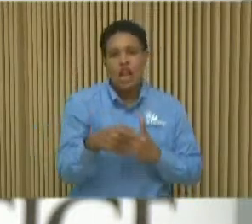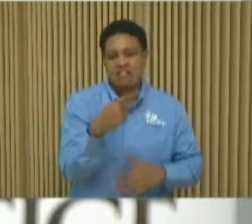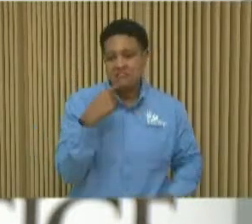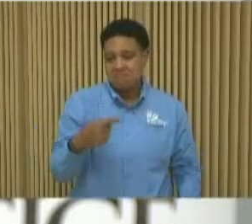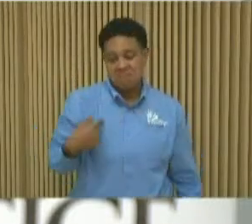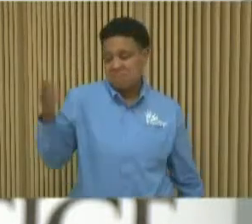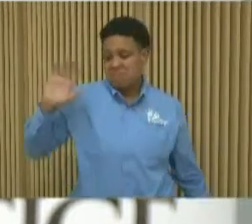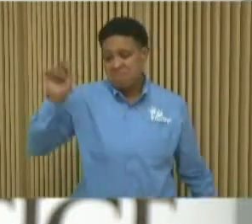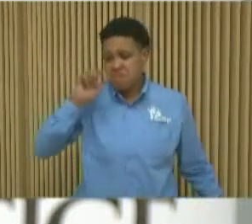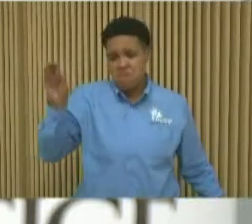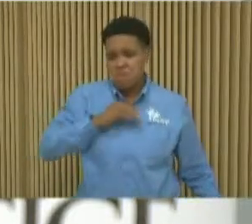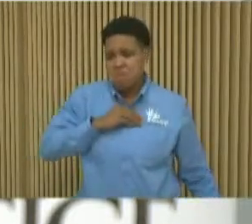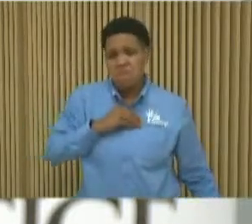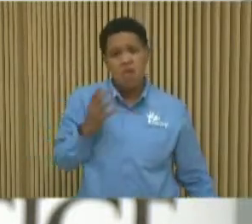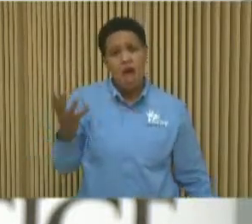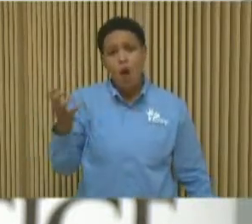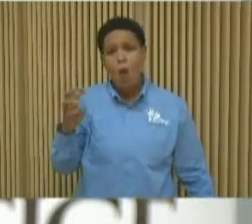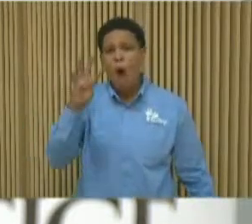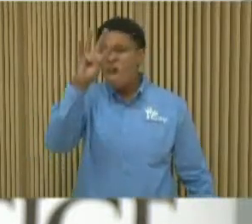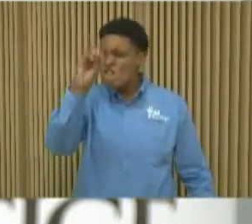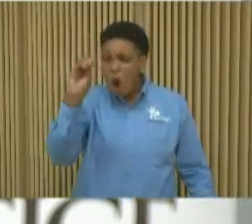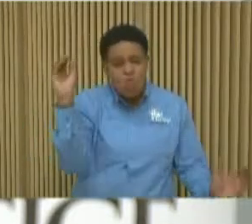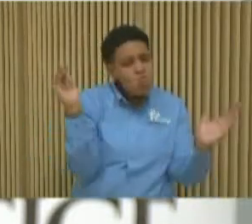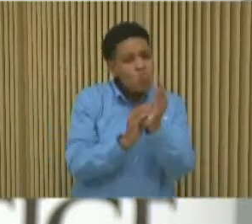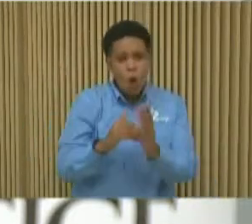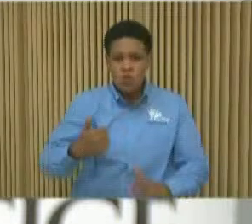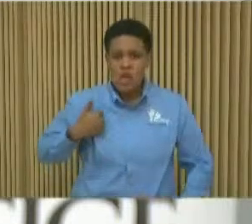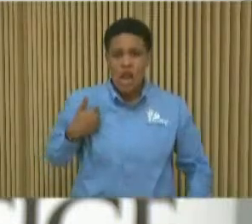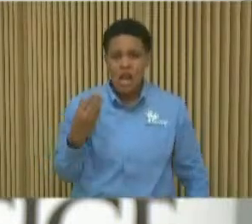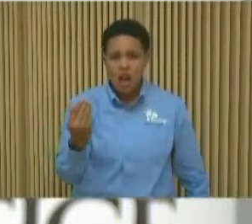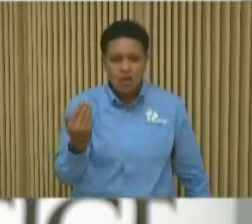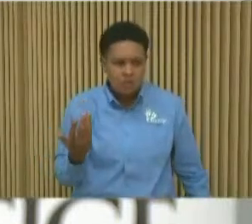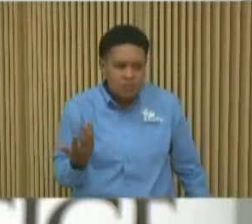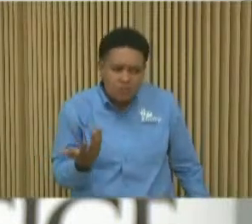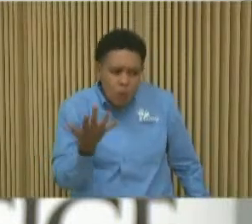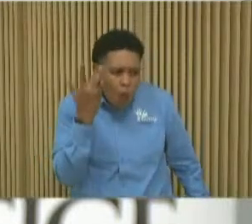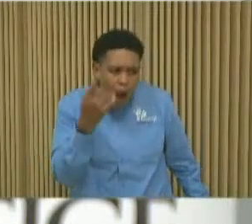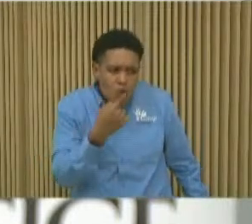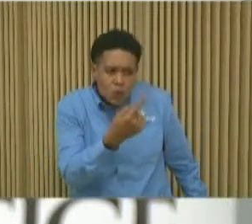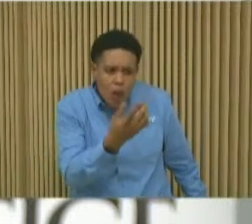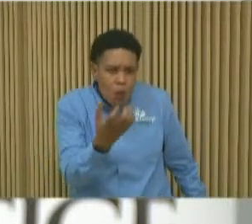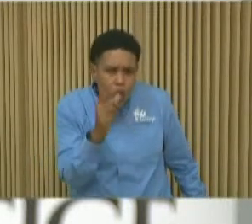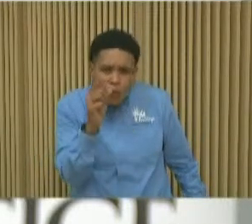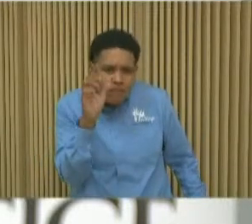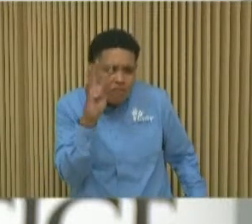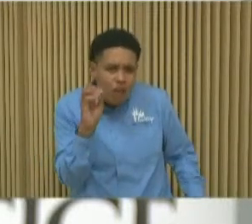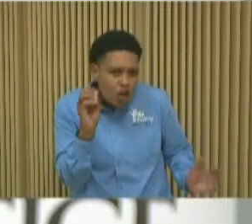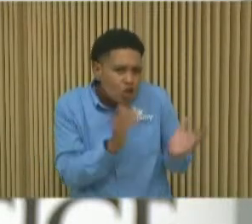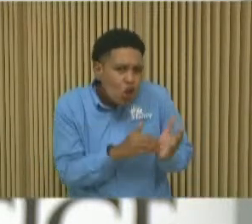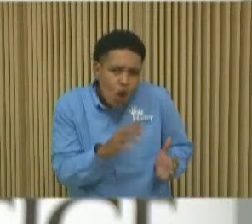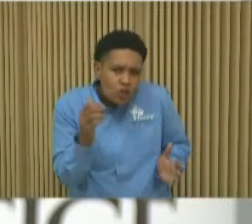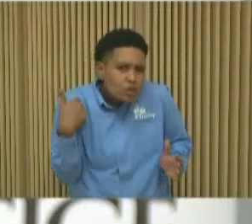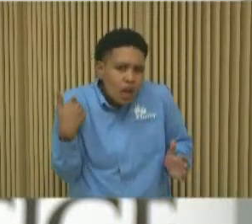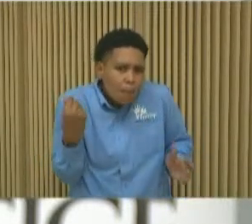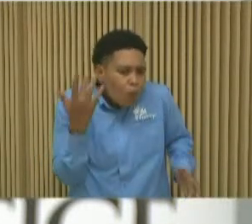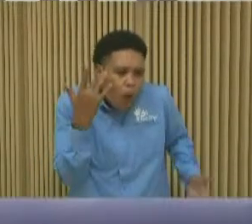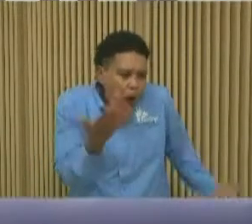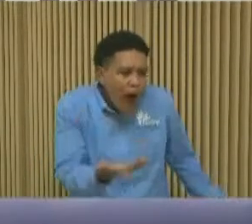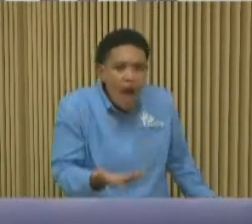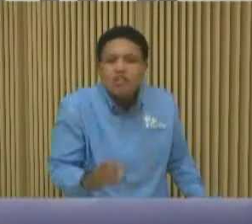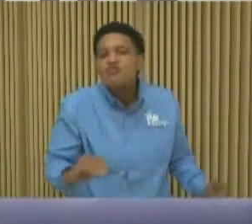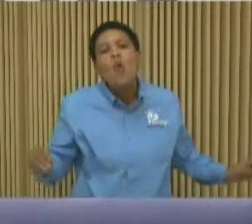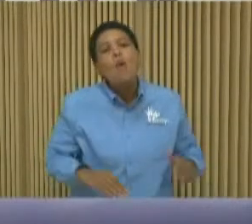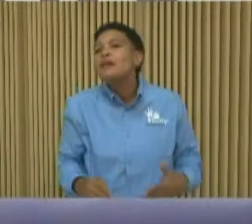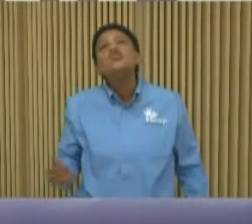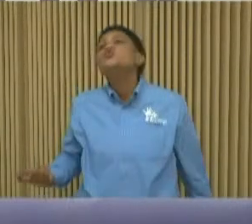I'm not taking a penny less than 40,000. On what basis are you saying you're required to get 40,000? No